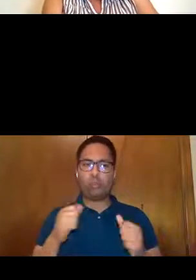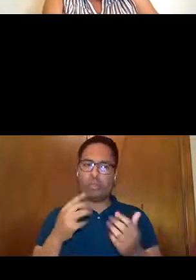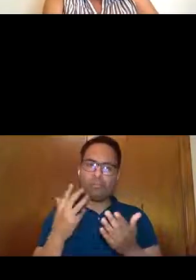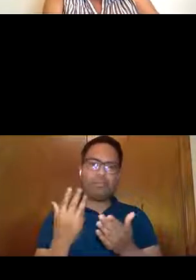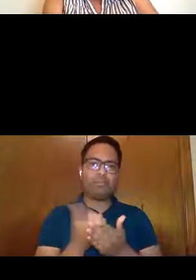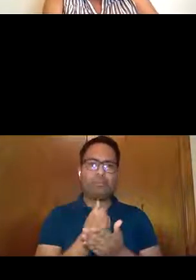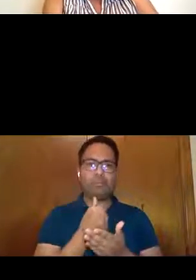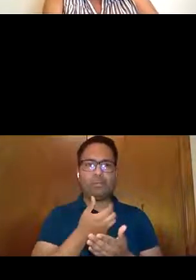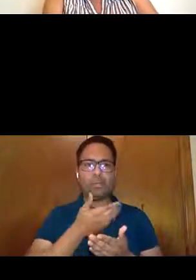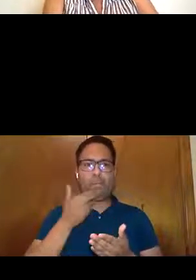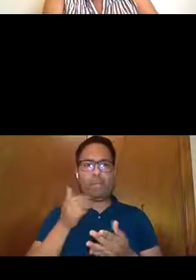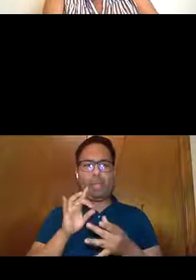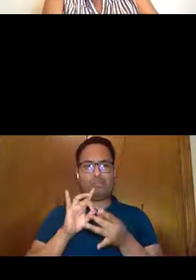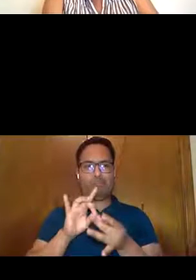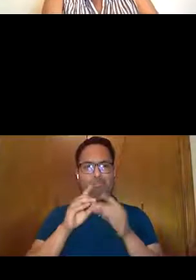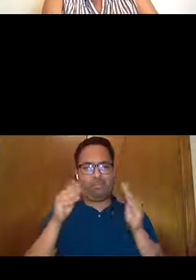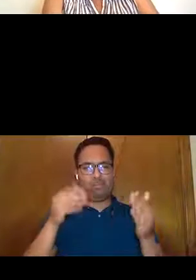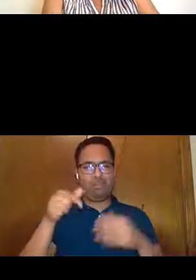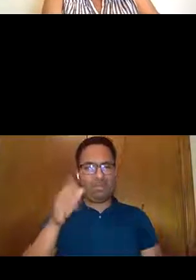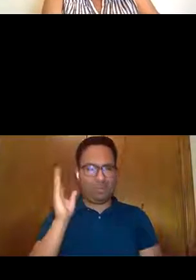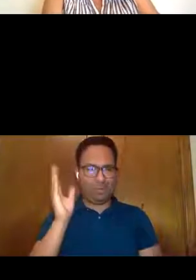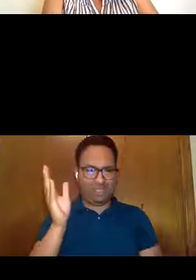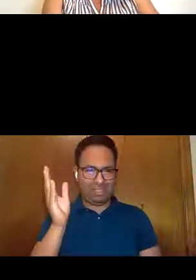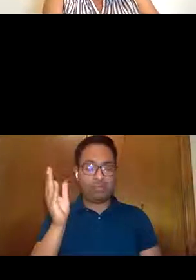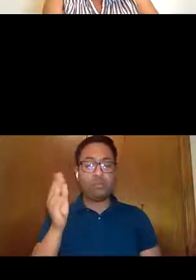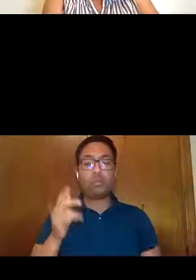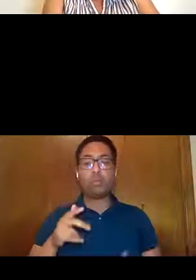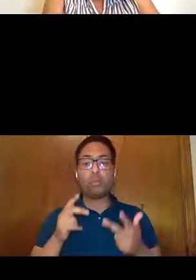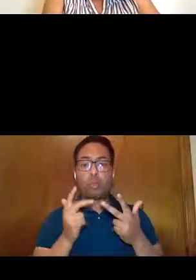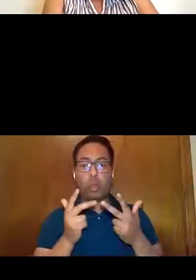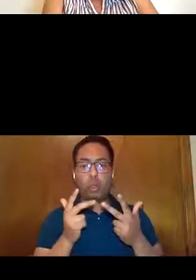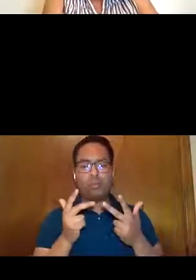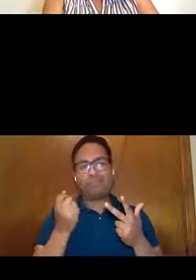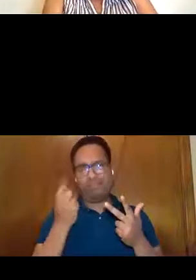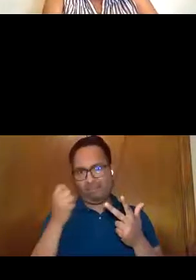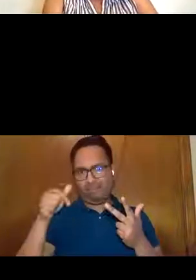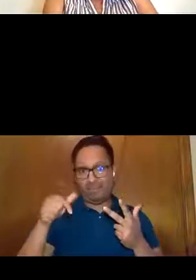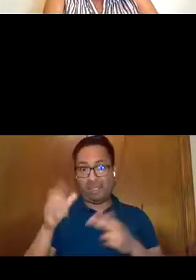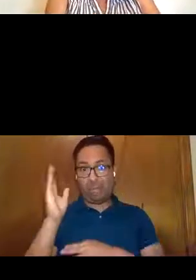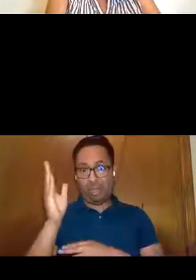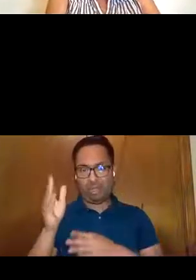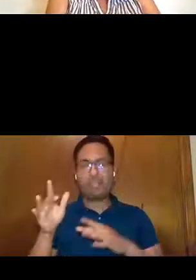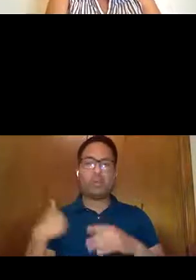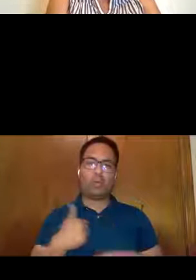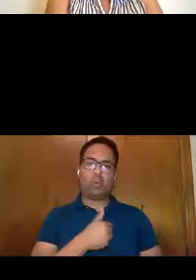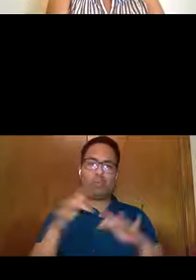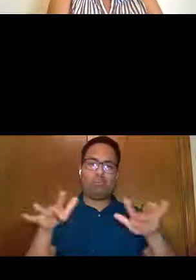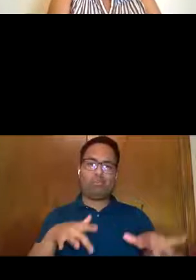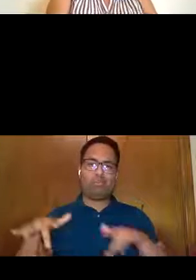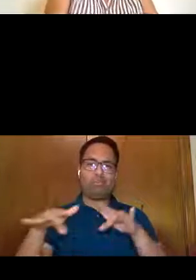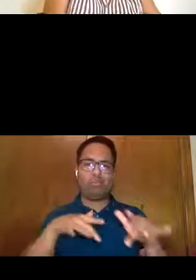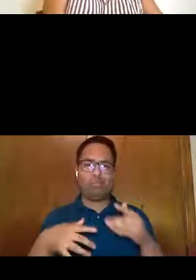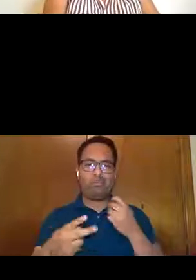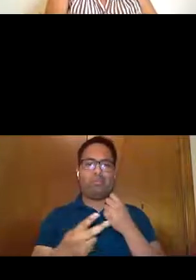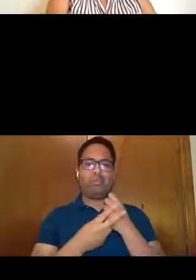throughout the presentation. And third, we are recording the presentation this evening so that families are